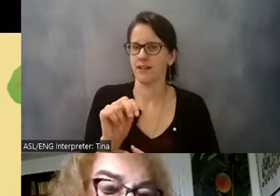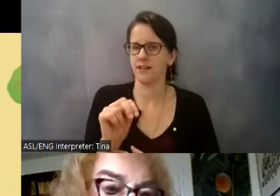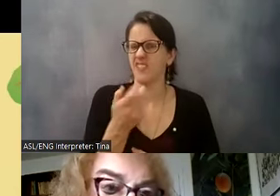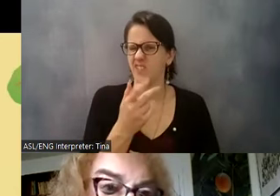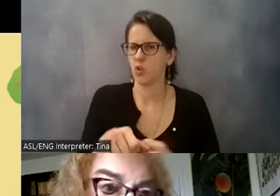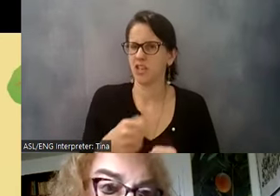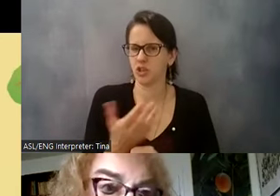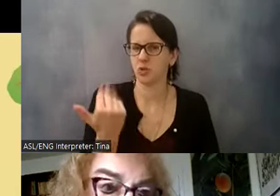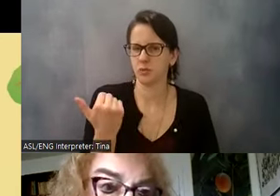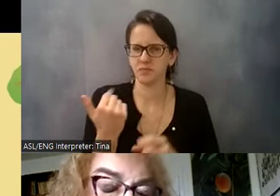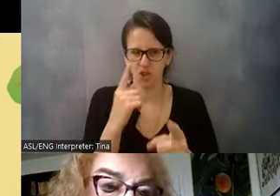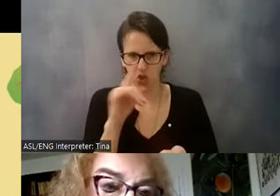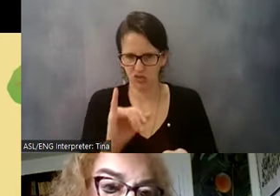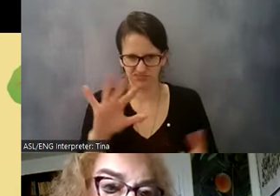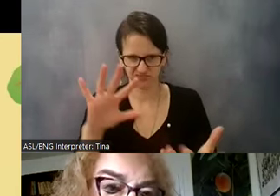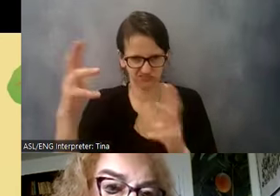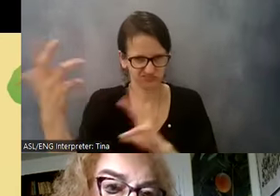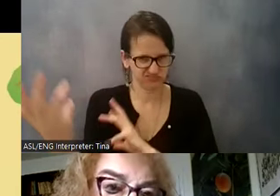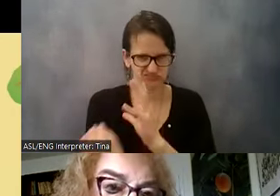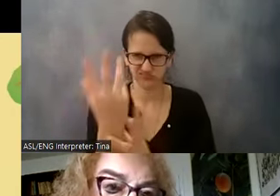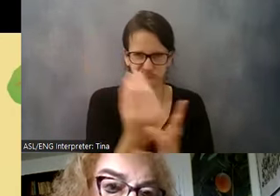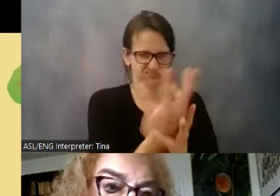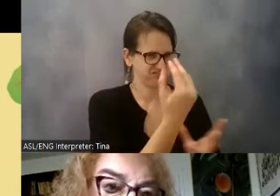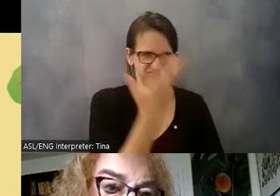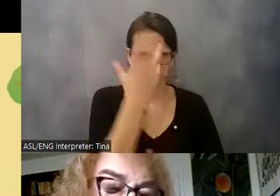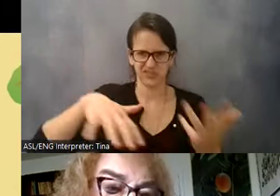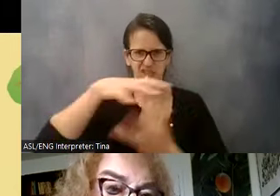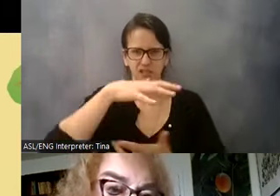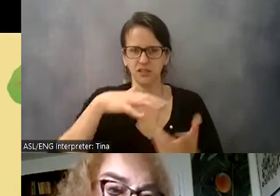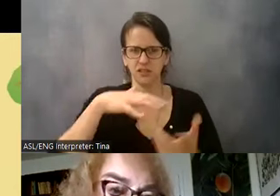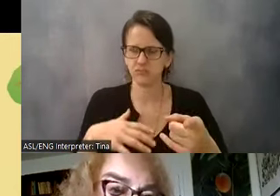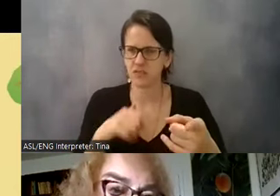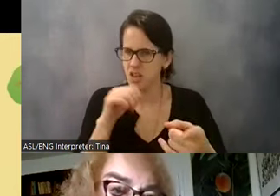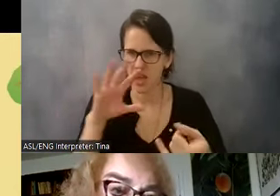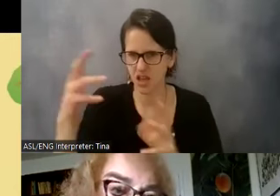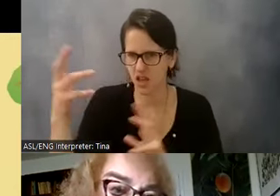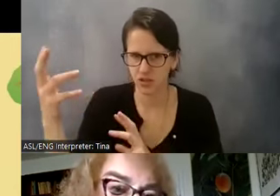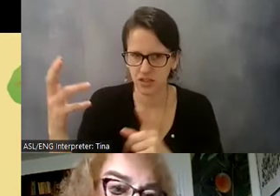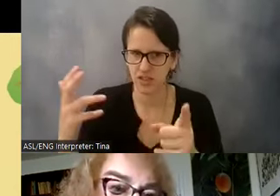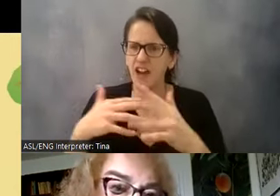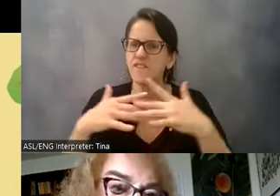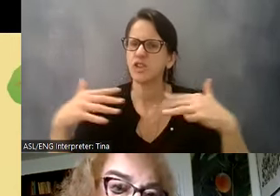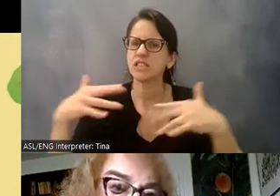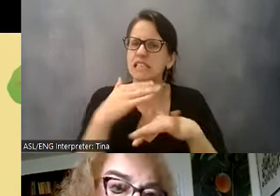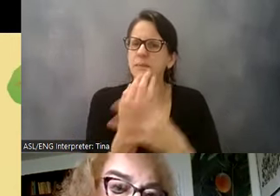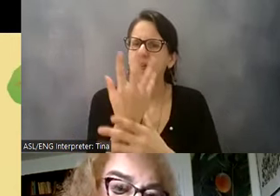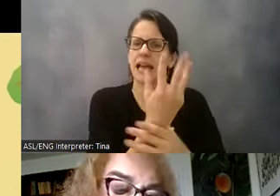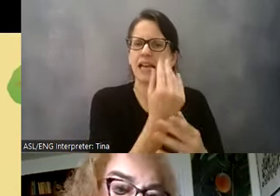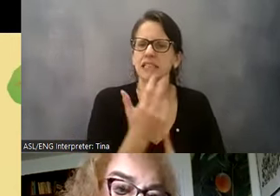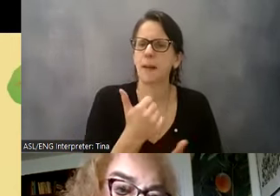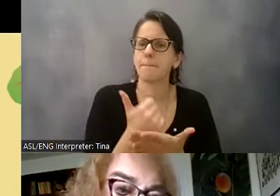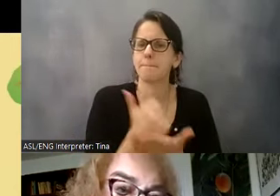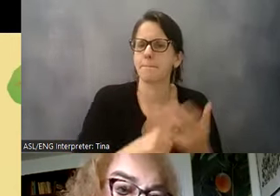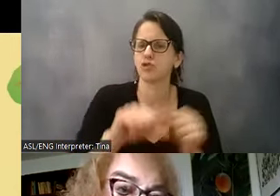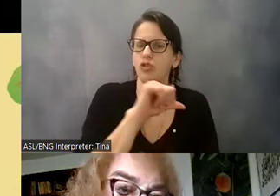but it's not. And all of the diversity of plants are all helping one another. Some of